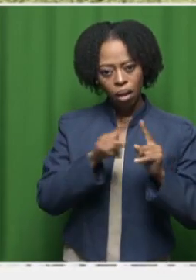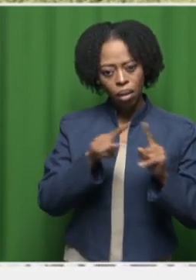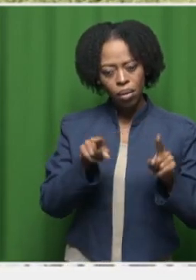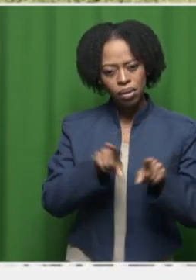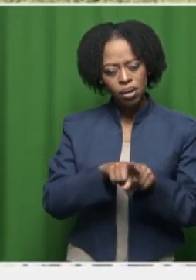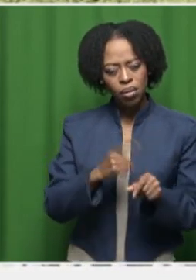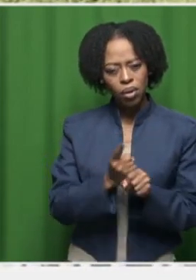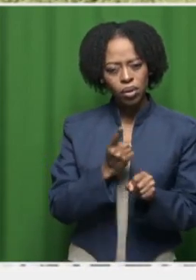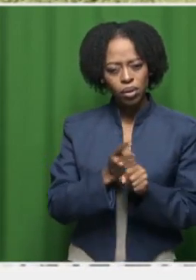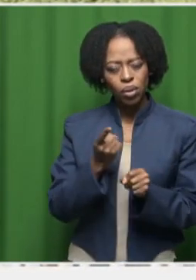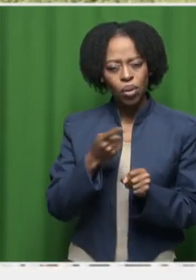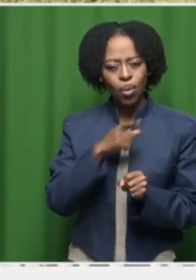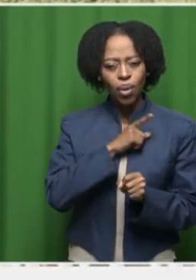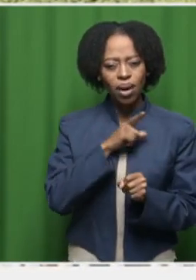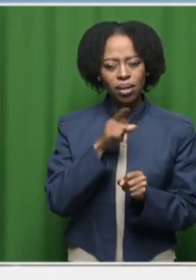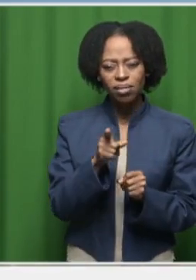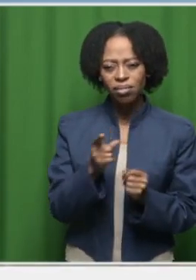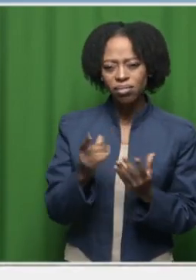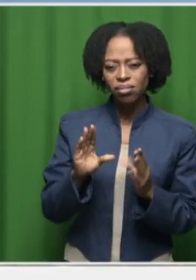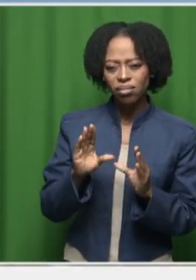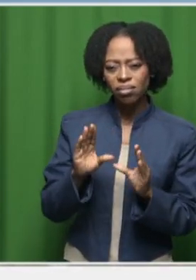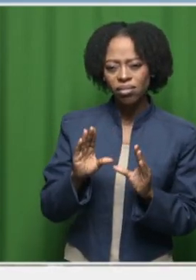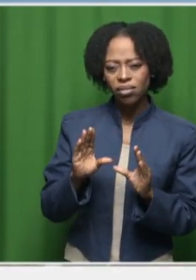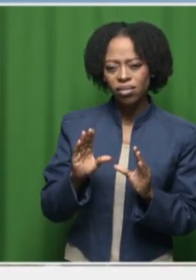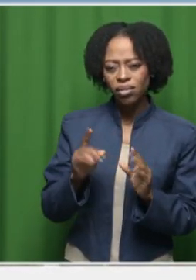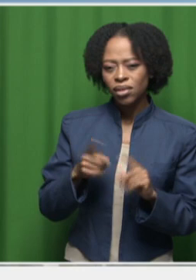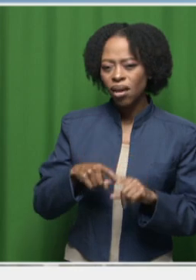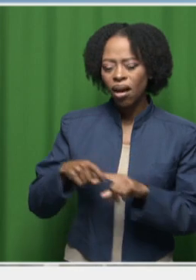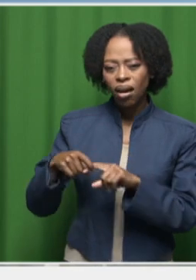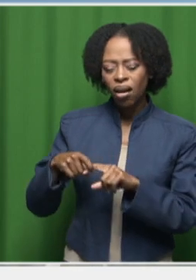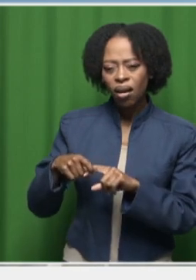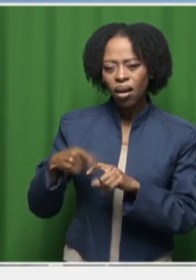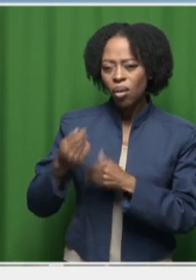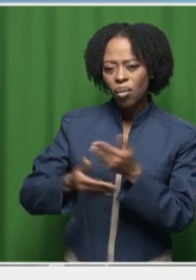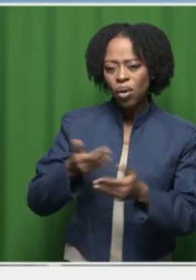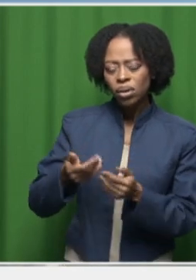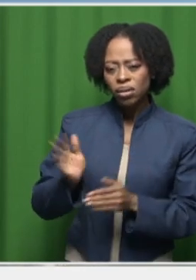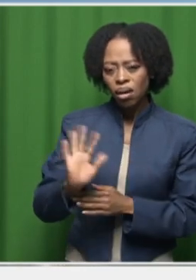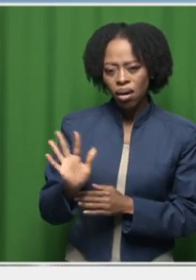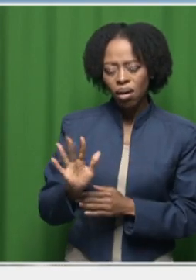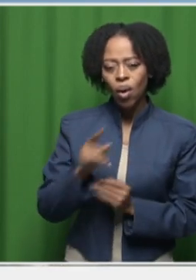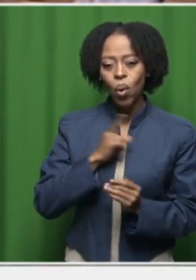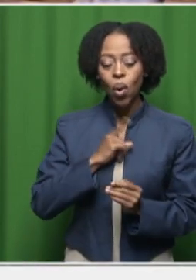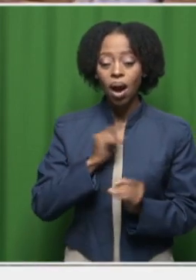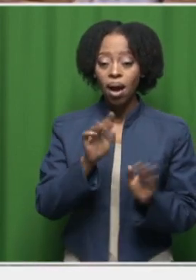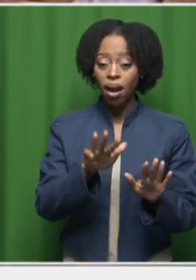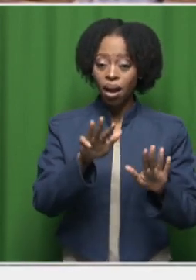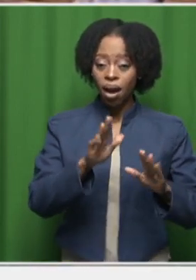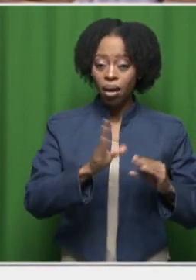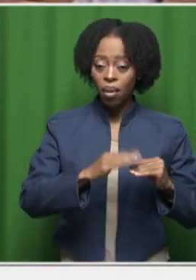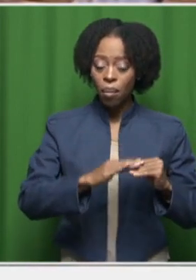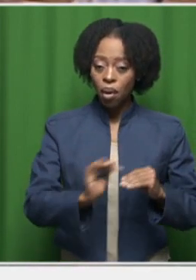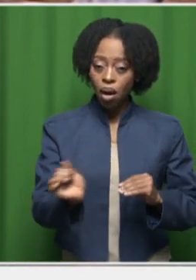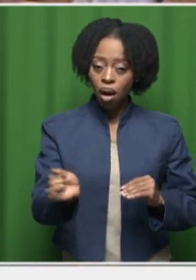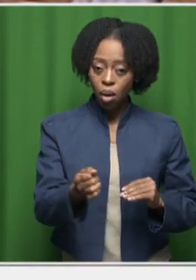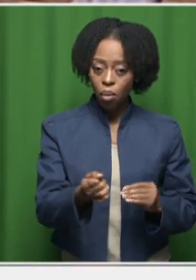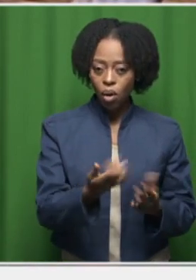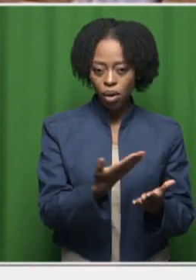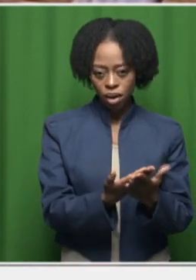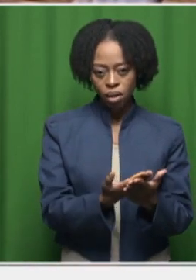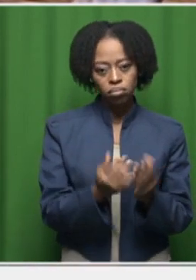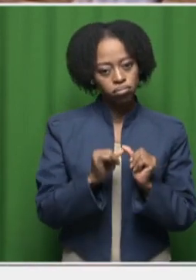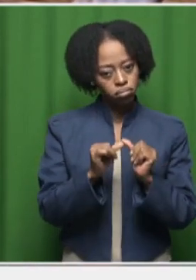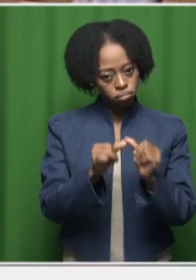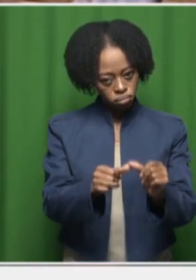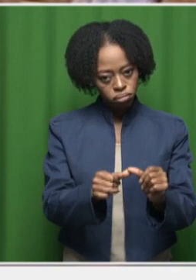that that shouldn't stop the process. I mean, he can still appoint the other 9 members of the board, which would